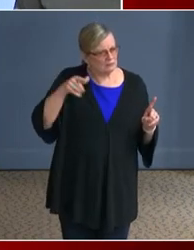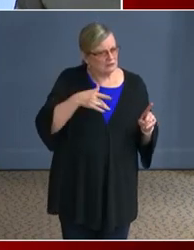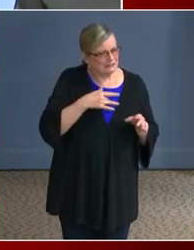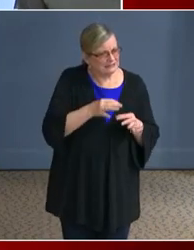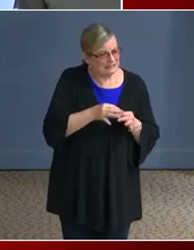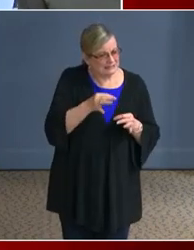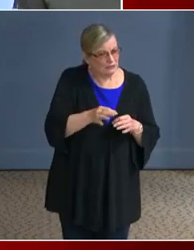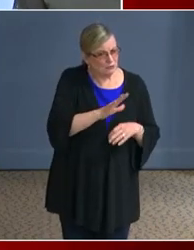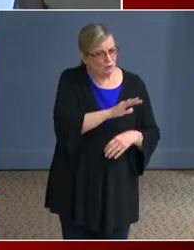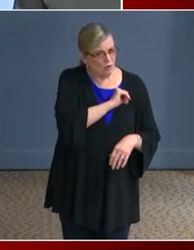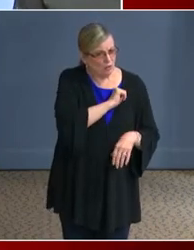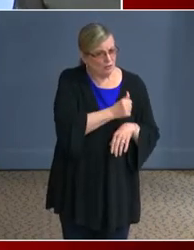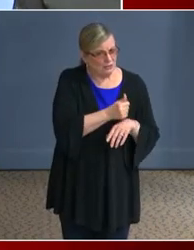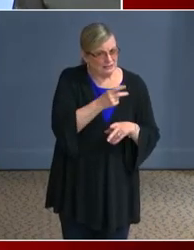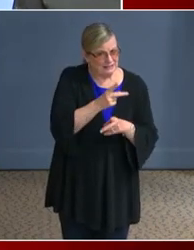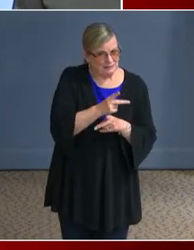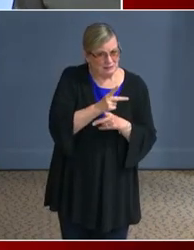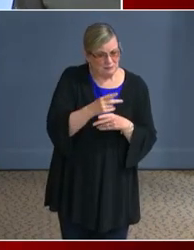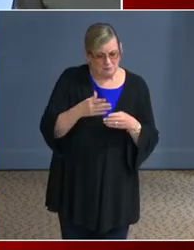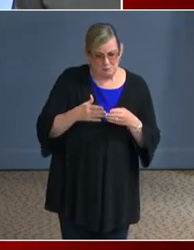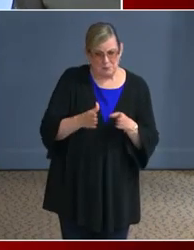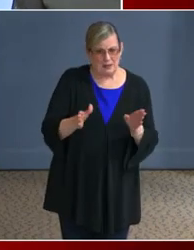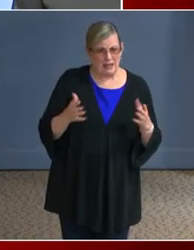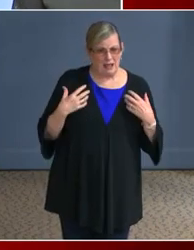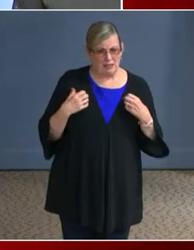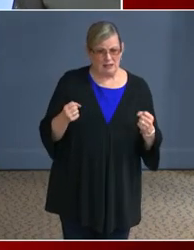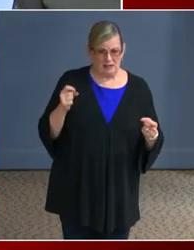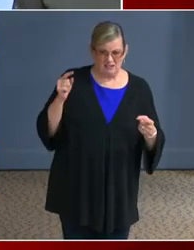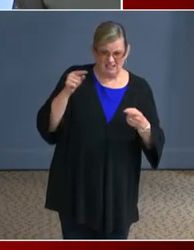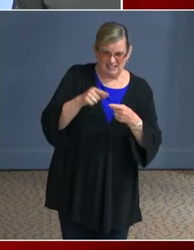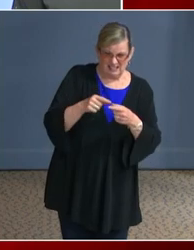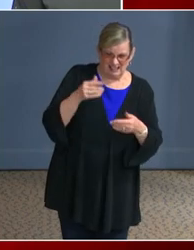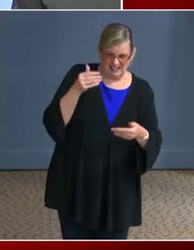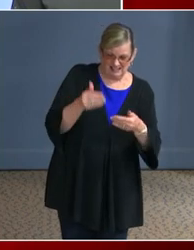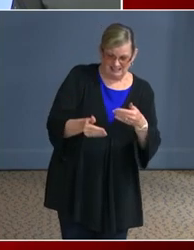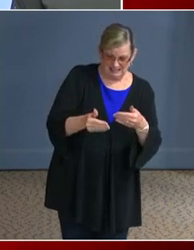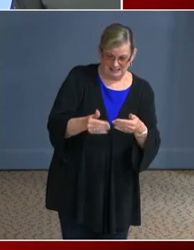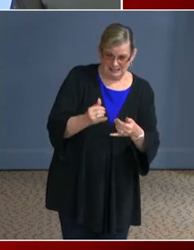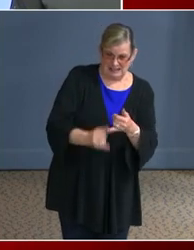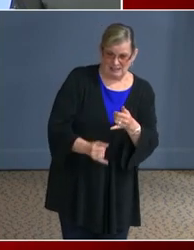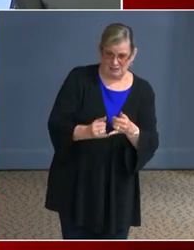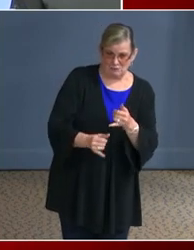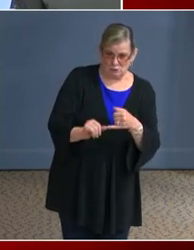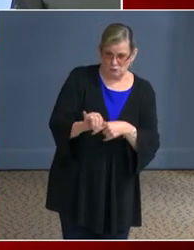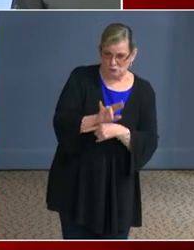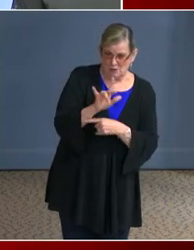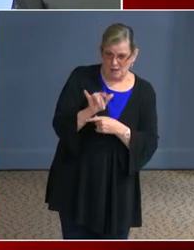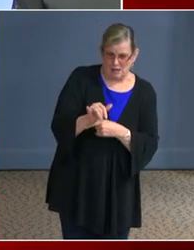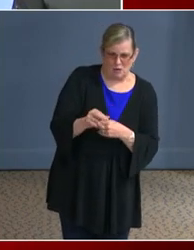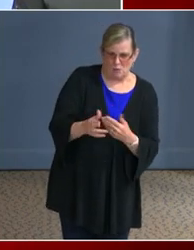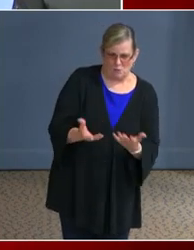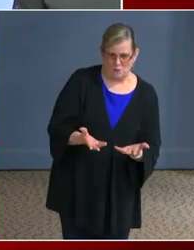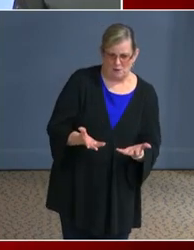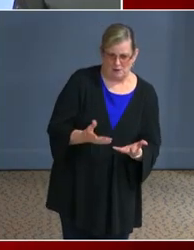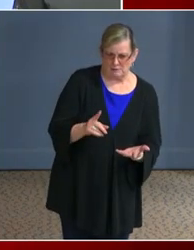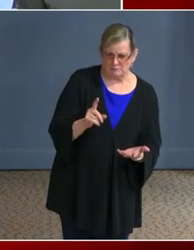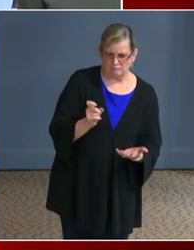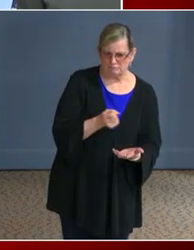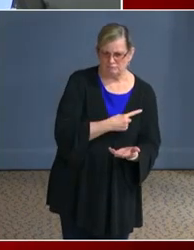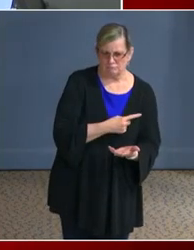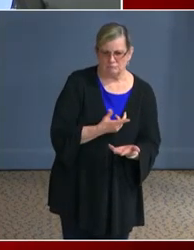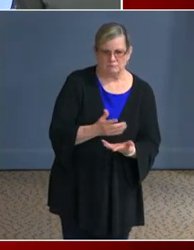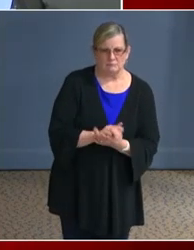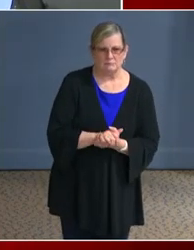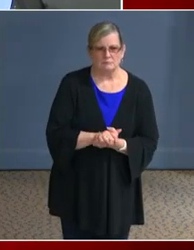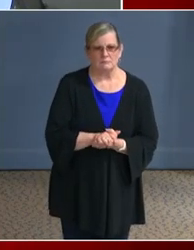until I think the end of July. Have you given any thoughts of whether you will keep it for that long and what benchmarks you're considering?